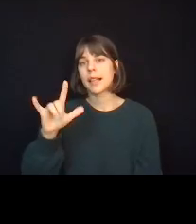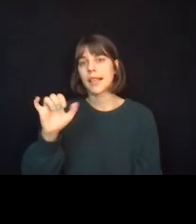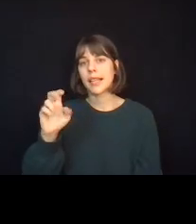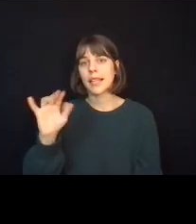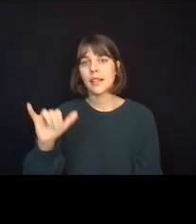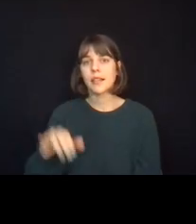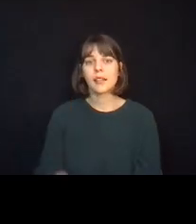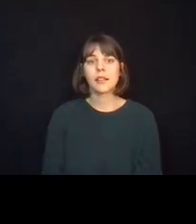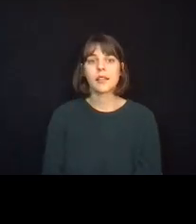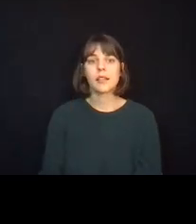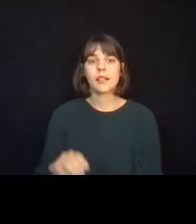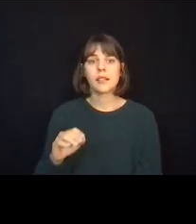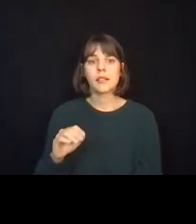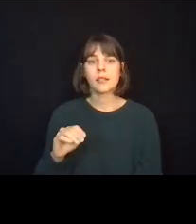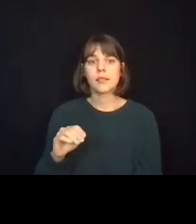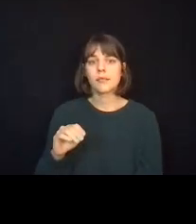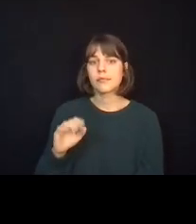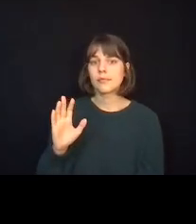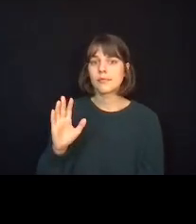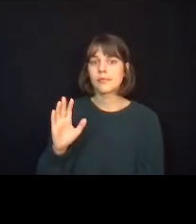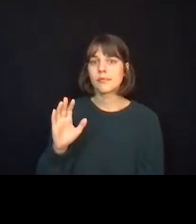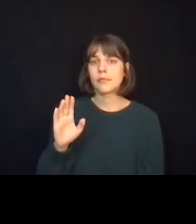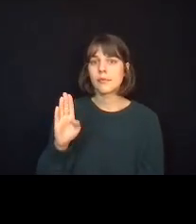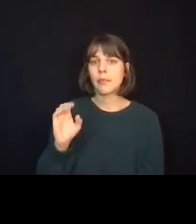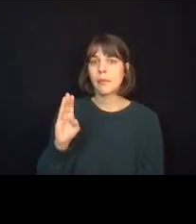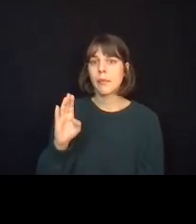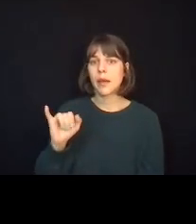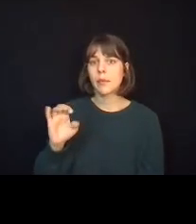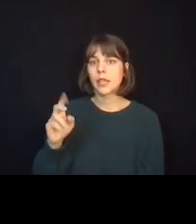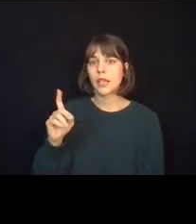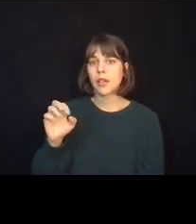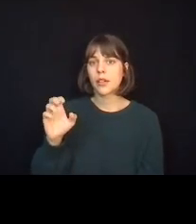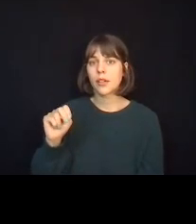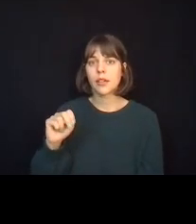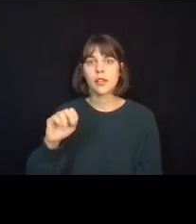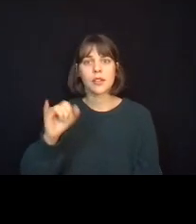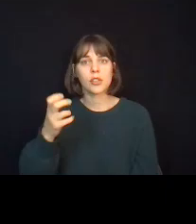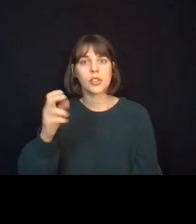Coon. Ariana Jen Abney. Liptak.